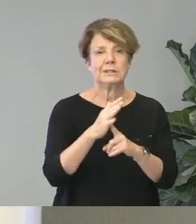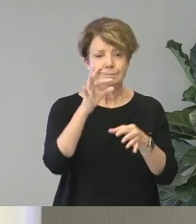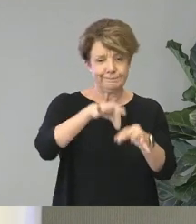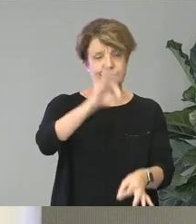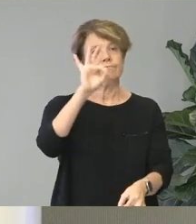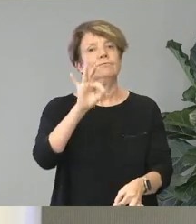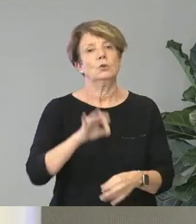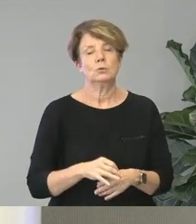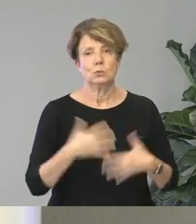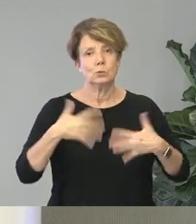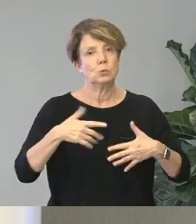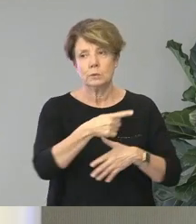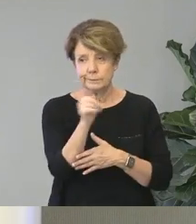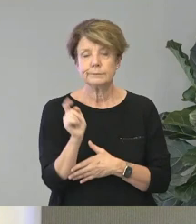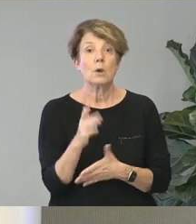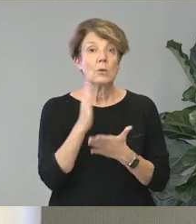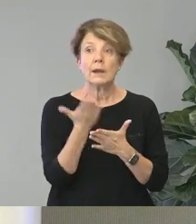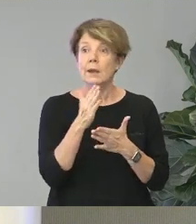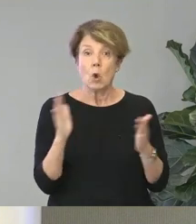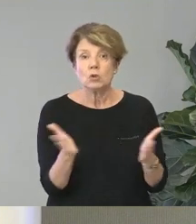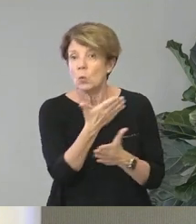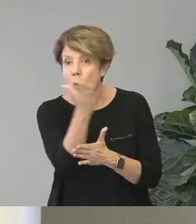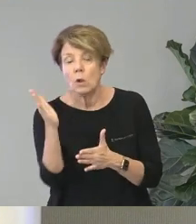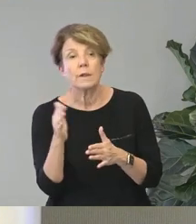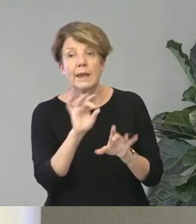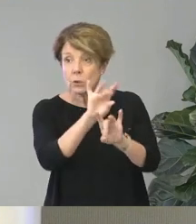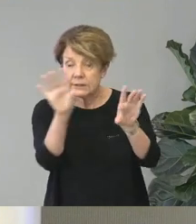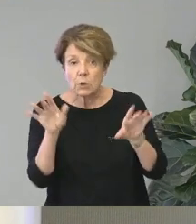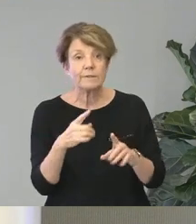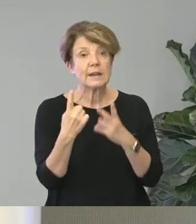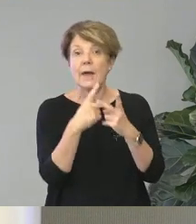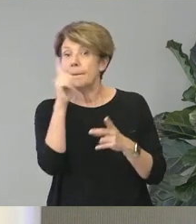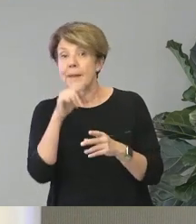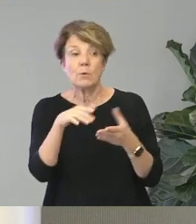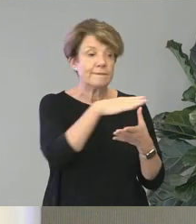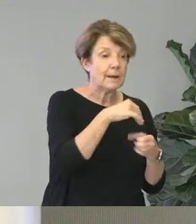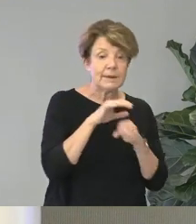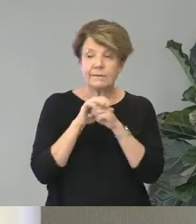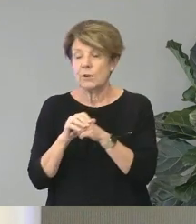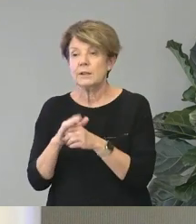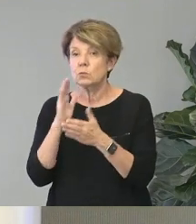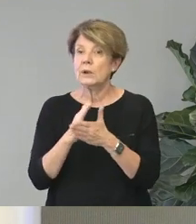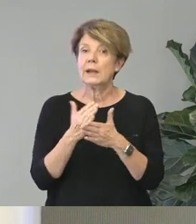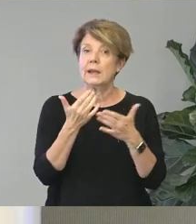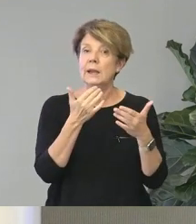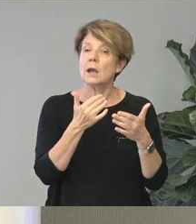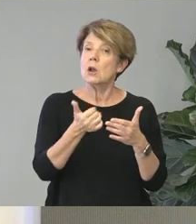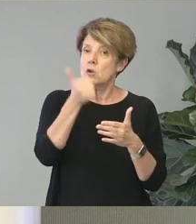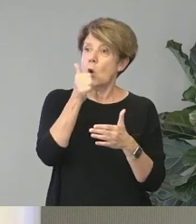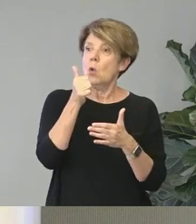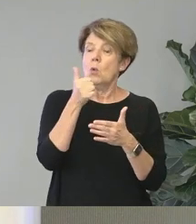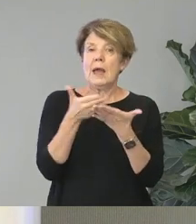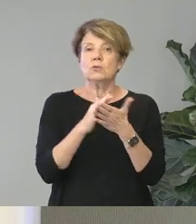and I urge you all to ensure that you yourselves and others, family and friends, are well informed in